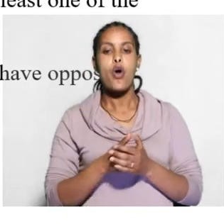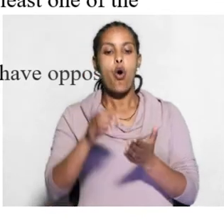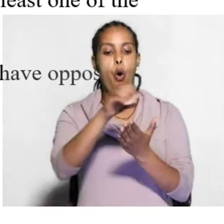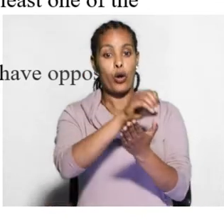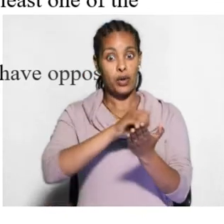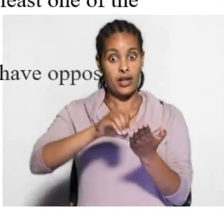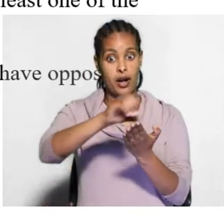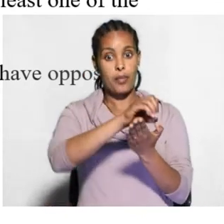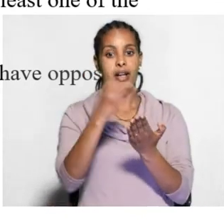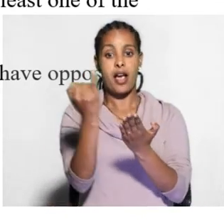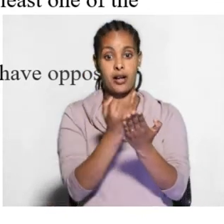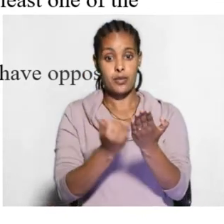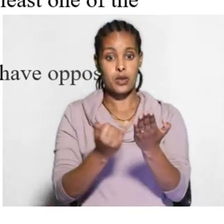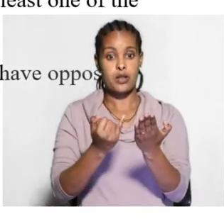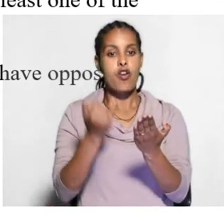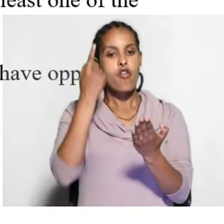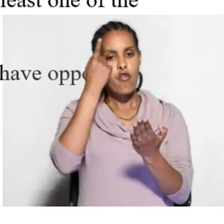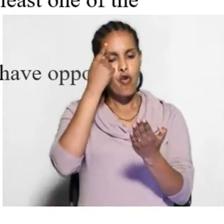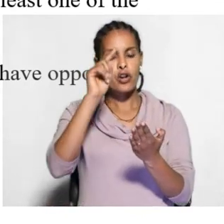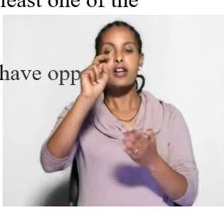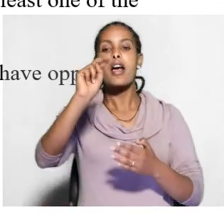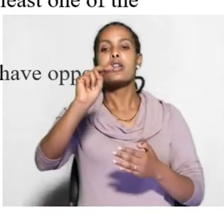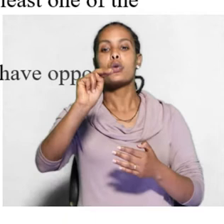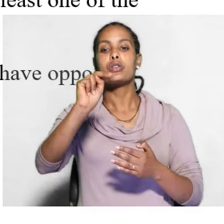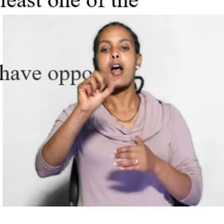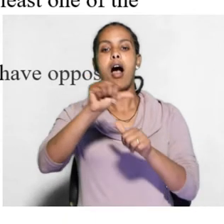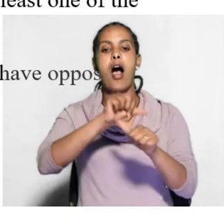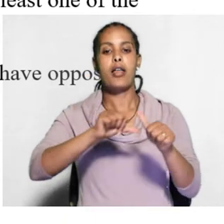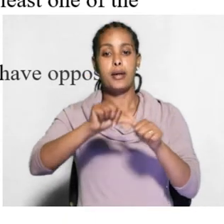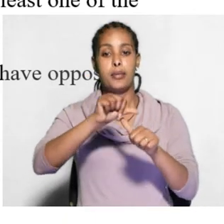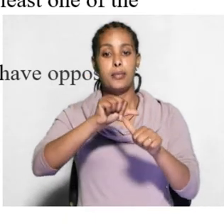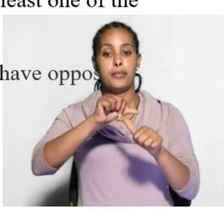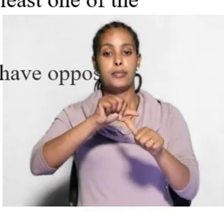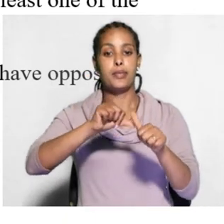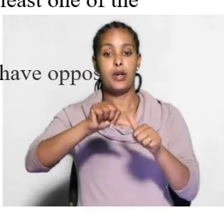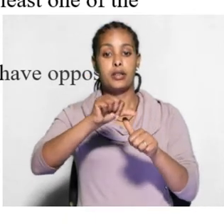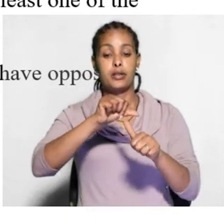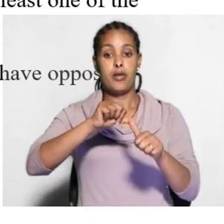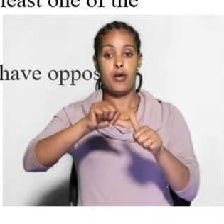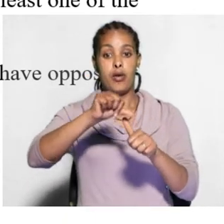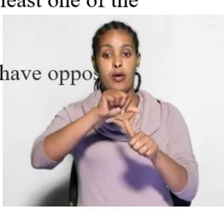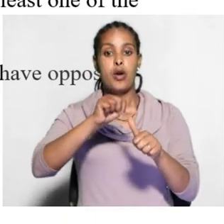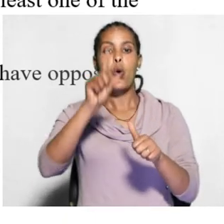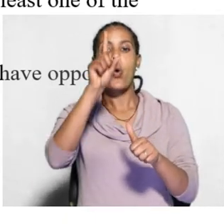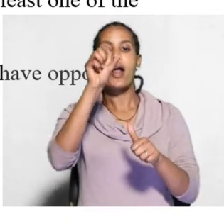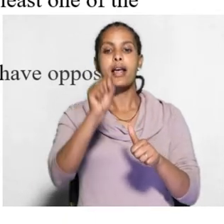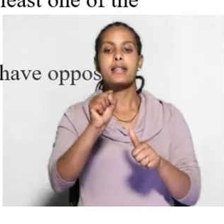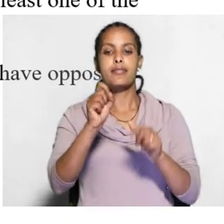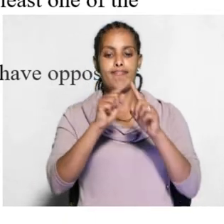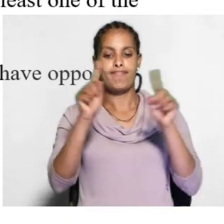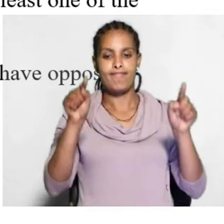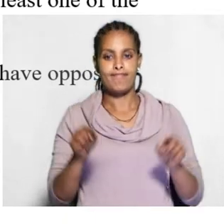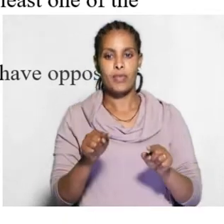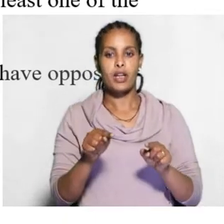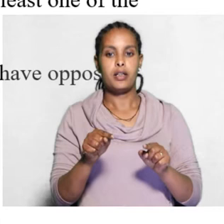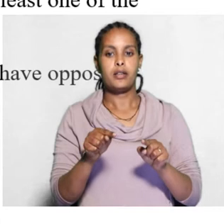Orbital diagram for nitrogen atom. Orbital diagram, electronic configuration 1s atomic orbital.